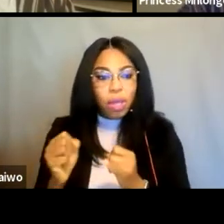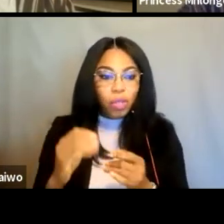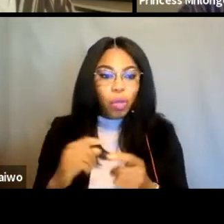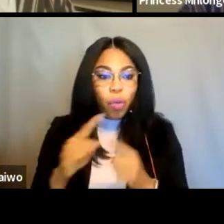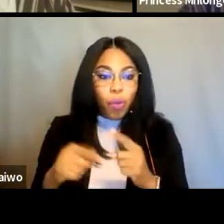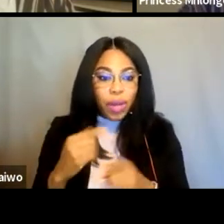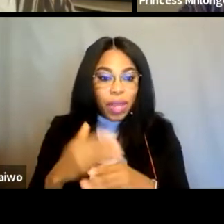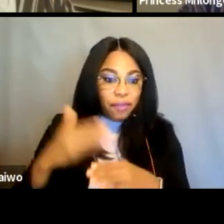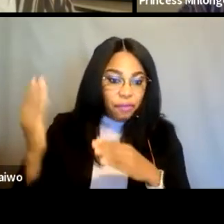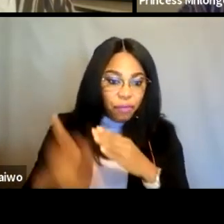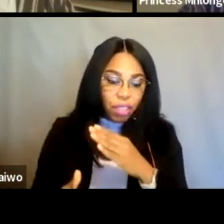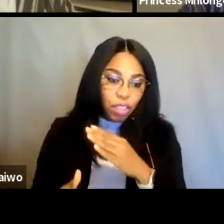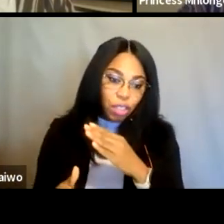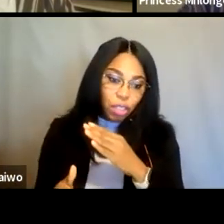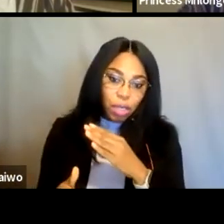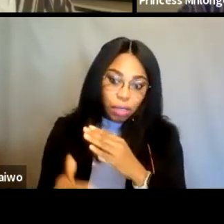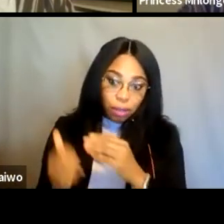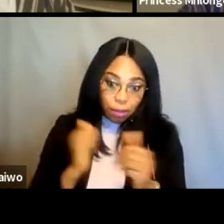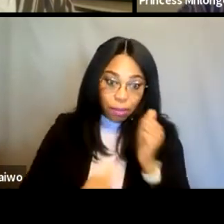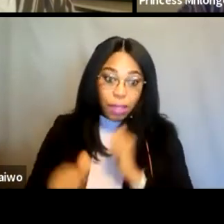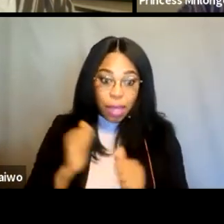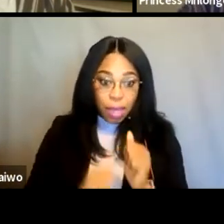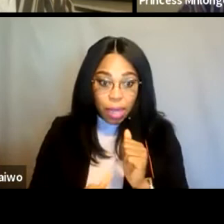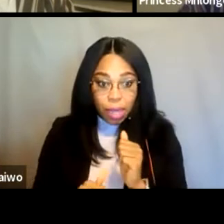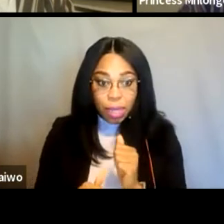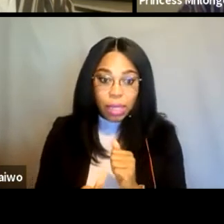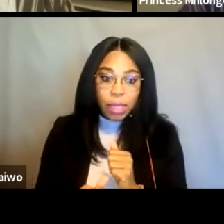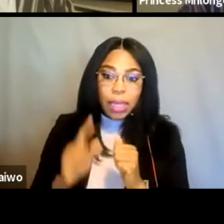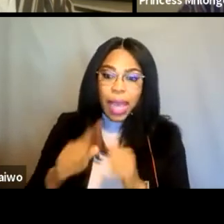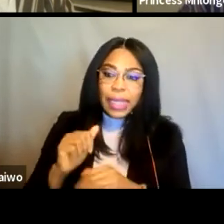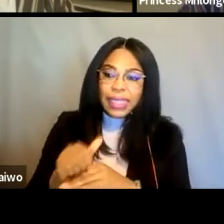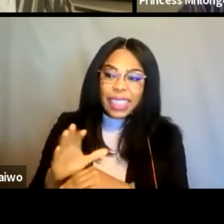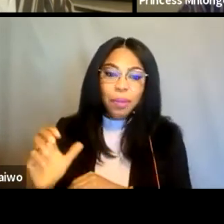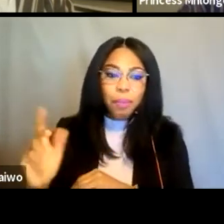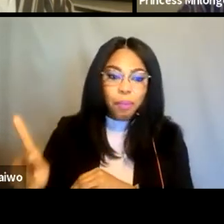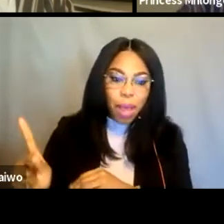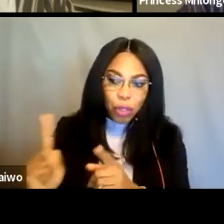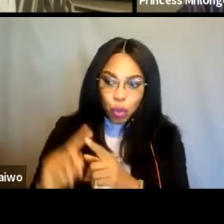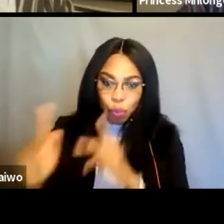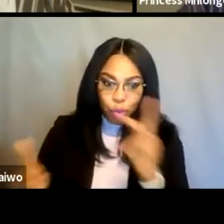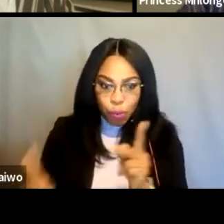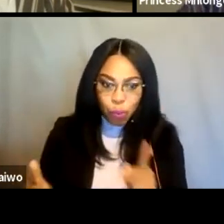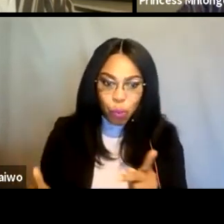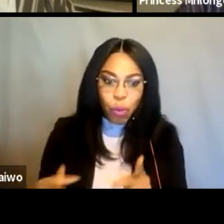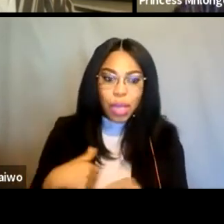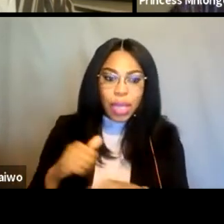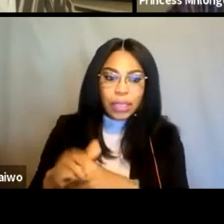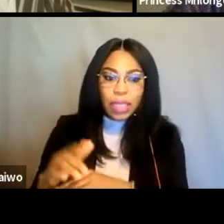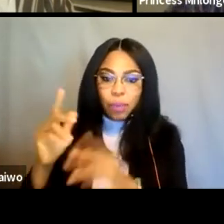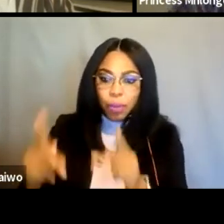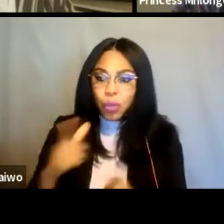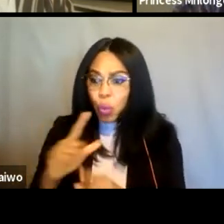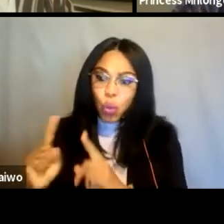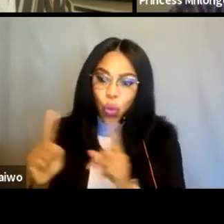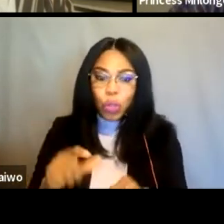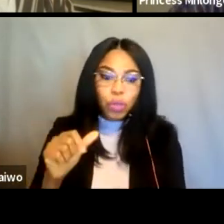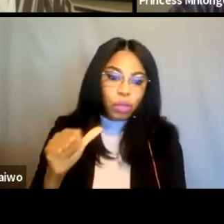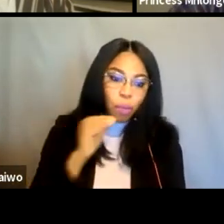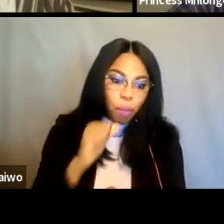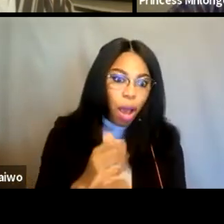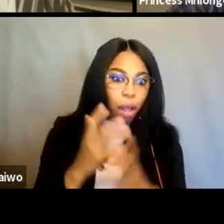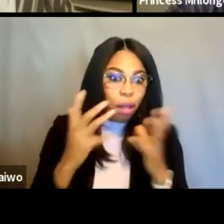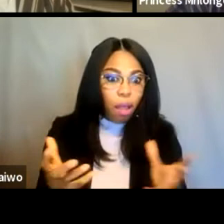time I finished the play, I had to also send it back to people. You know, I sent it to someone that goes to the bar a lot. I sent it